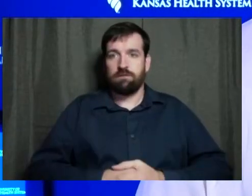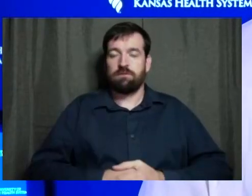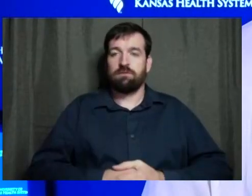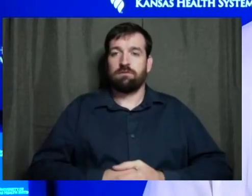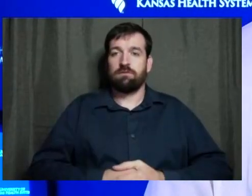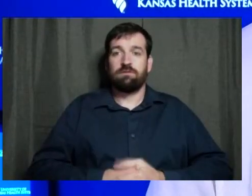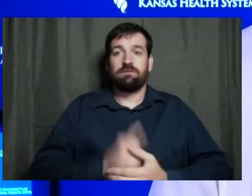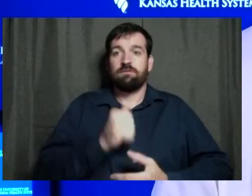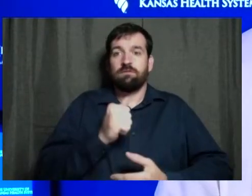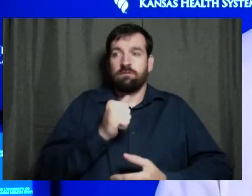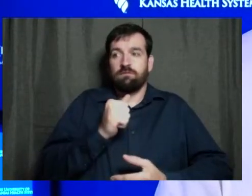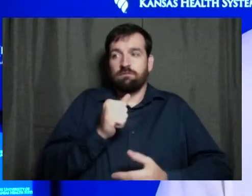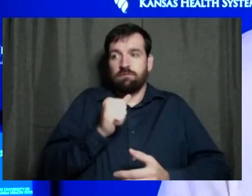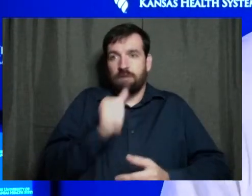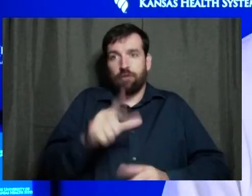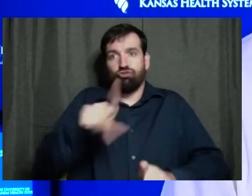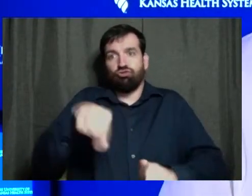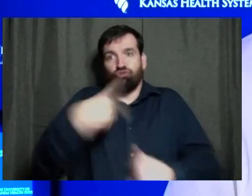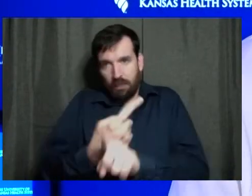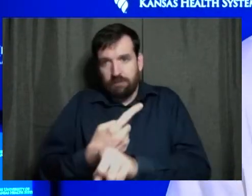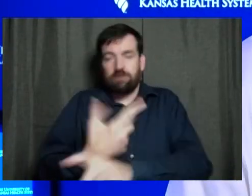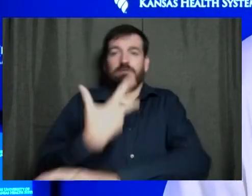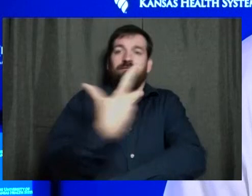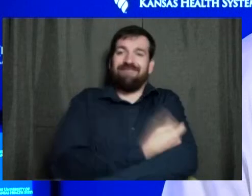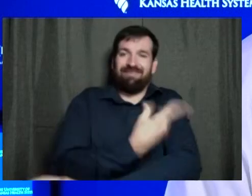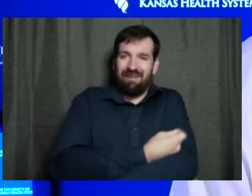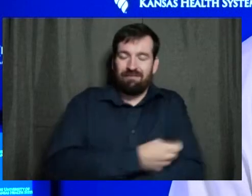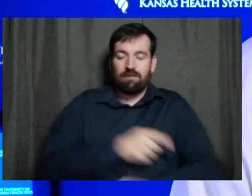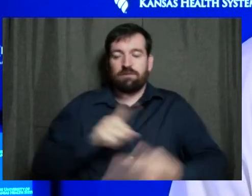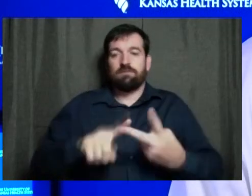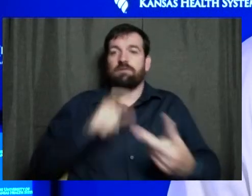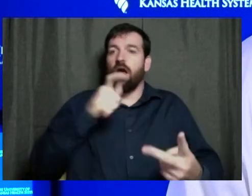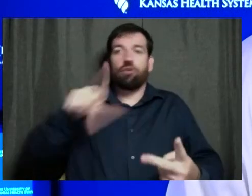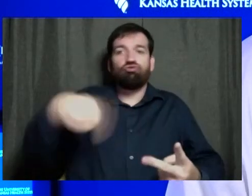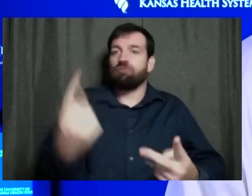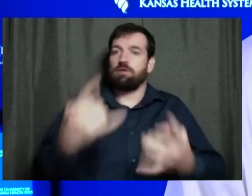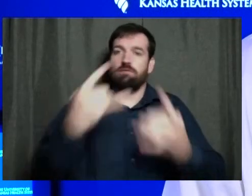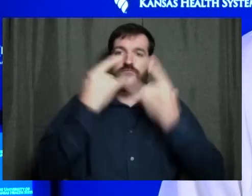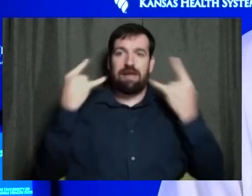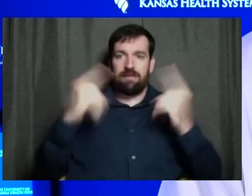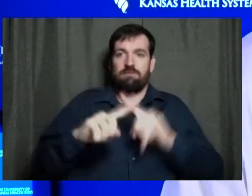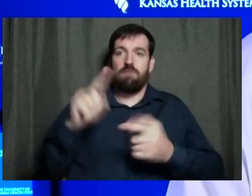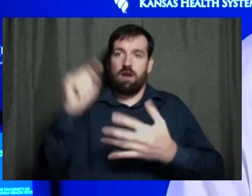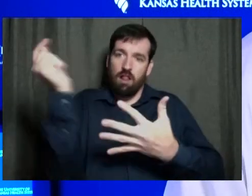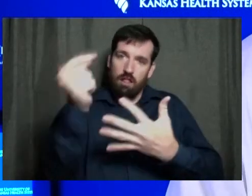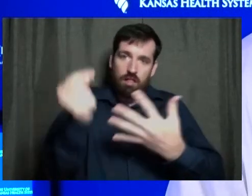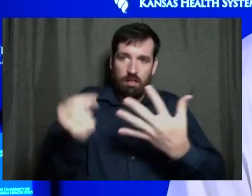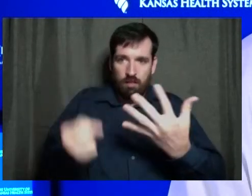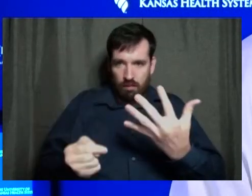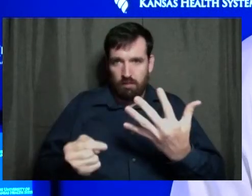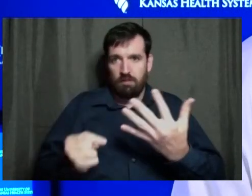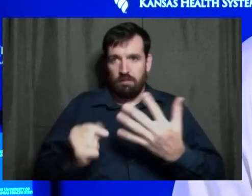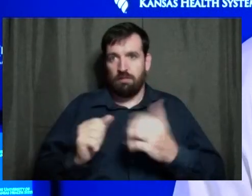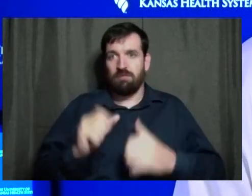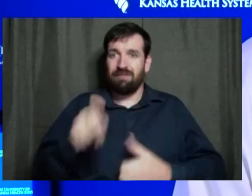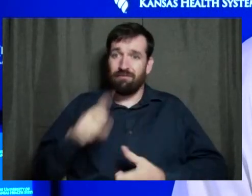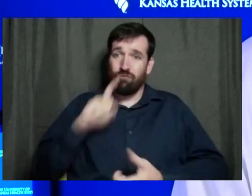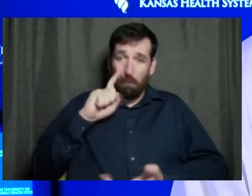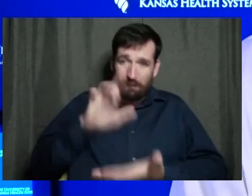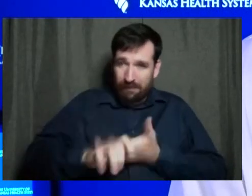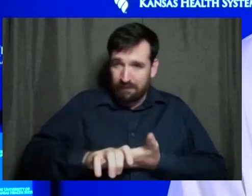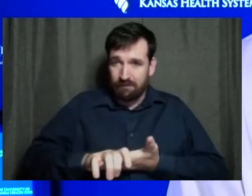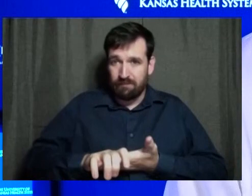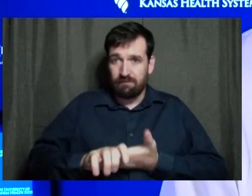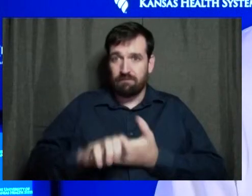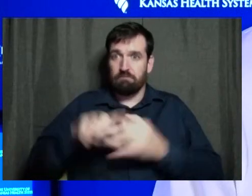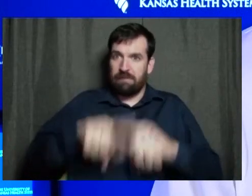vaccinated. It's not just masks. It's a combination of all those things. So we certainly have to understand and have to believe, based on what we have been through